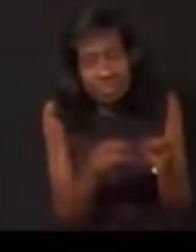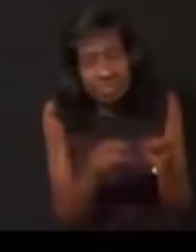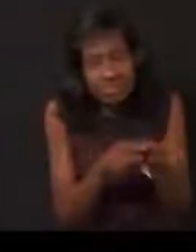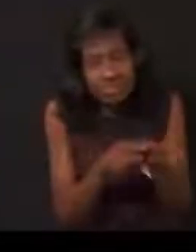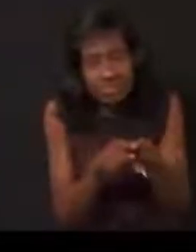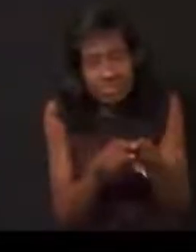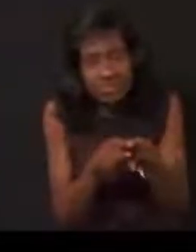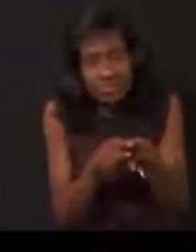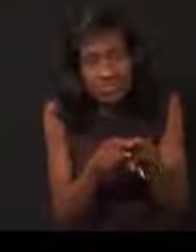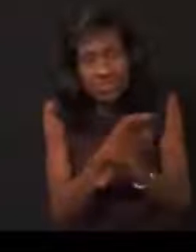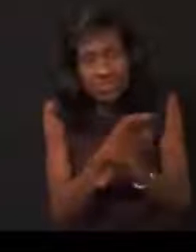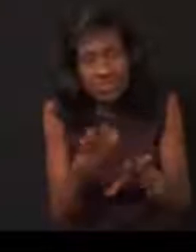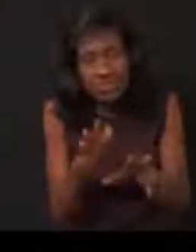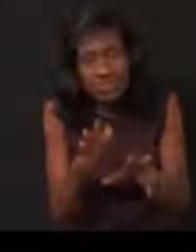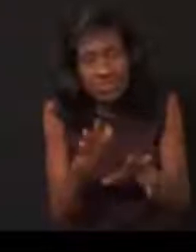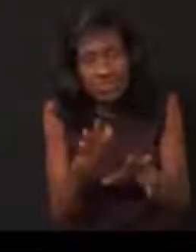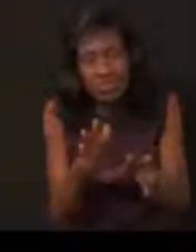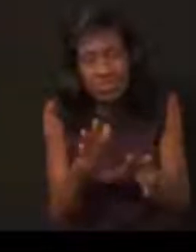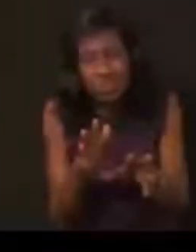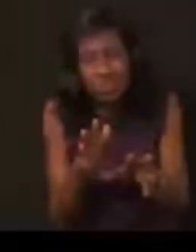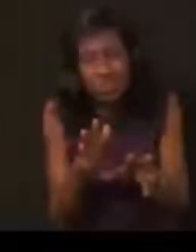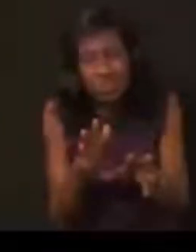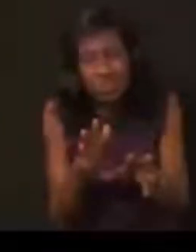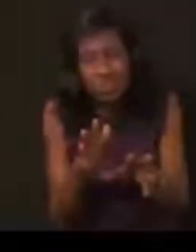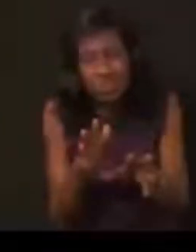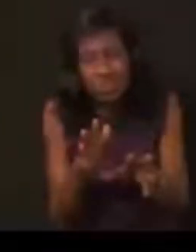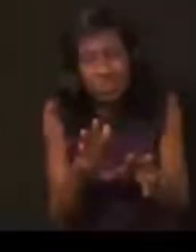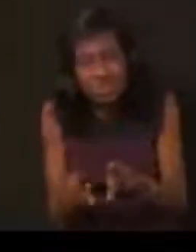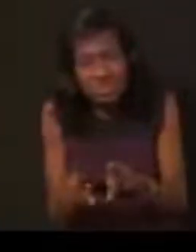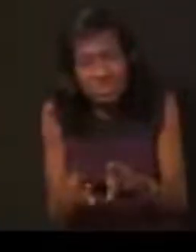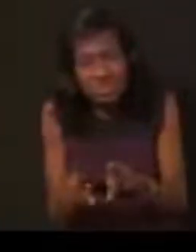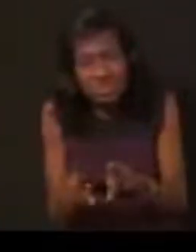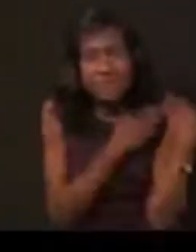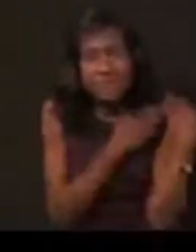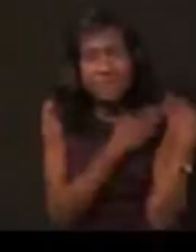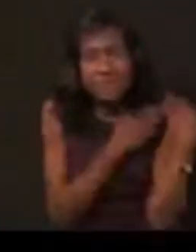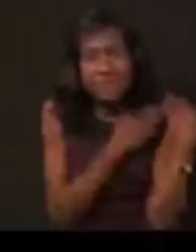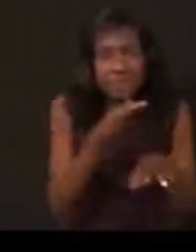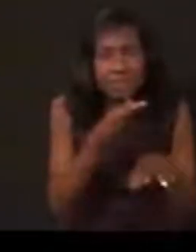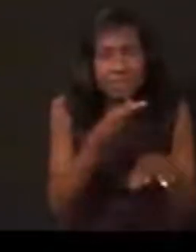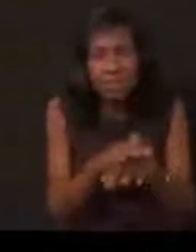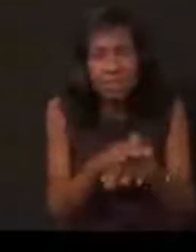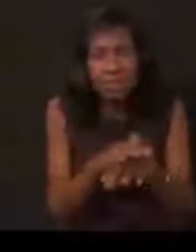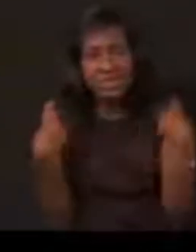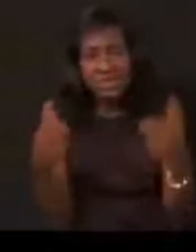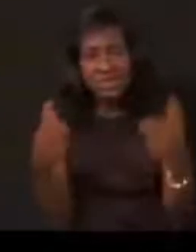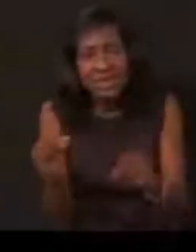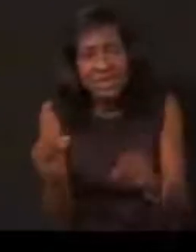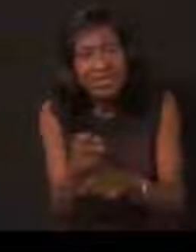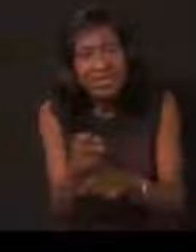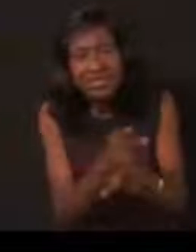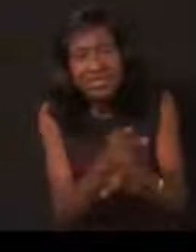on our healthcare system and keeping people alive.